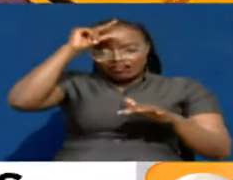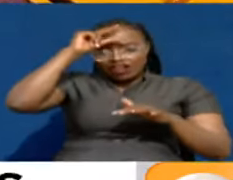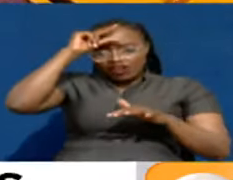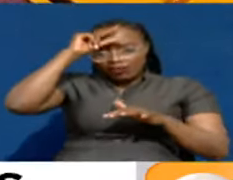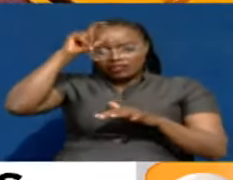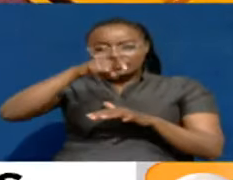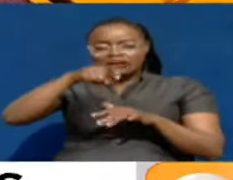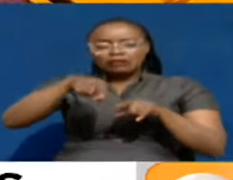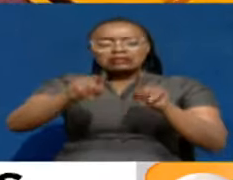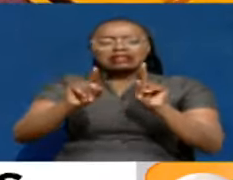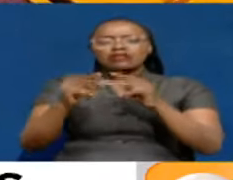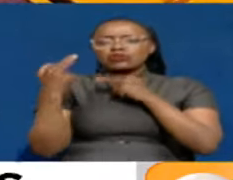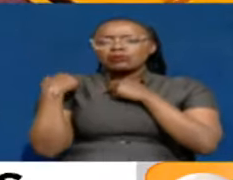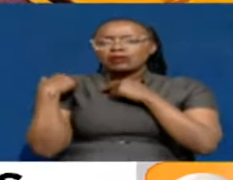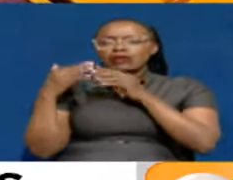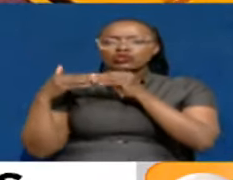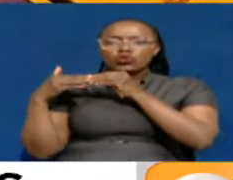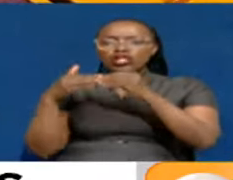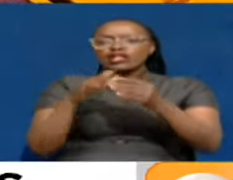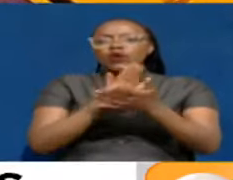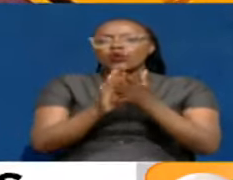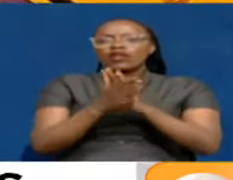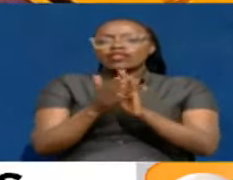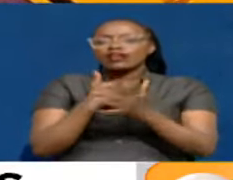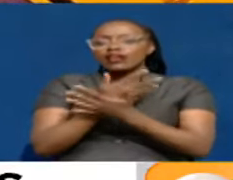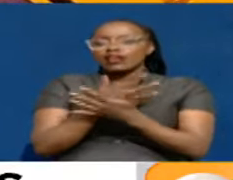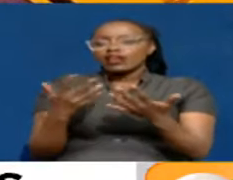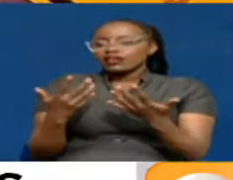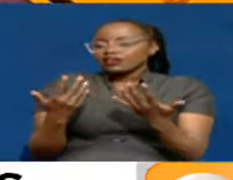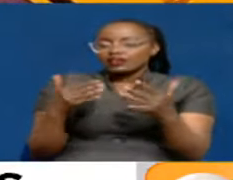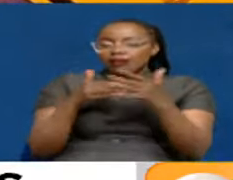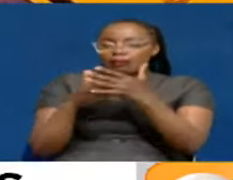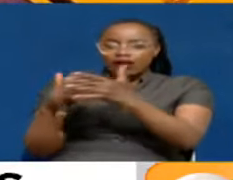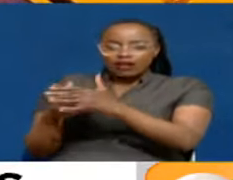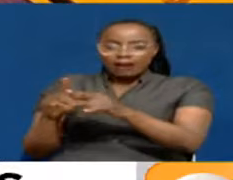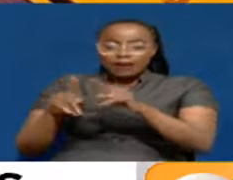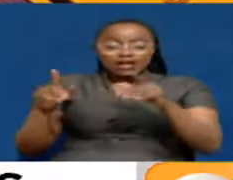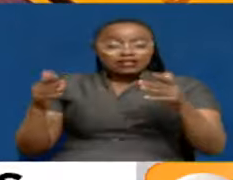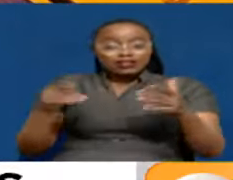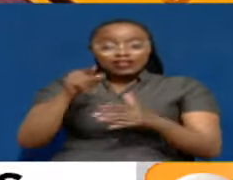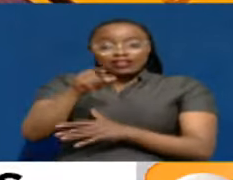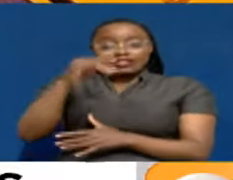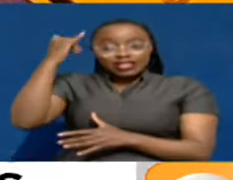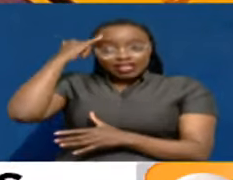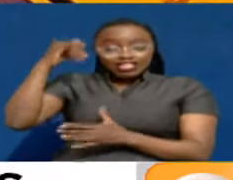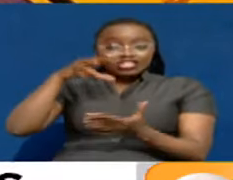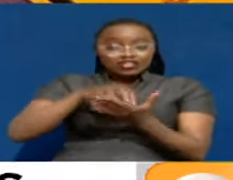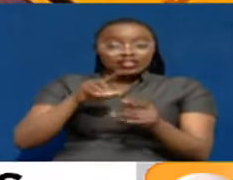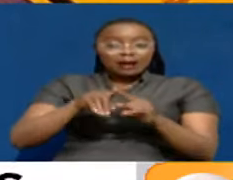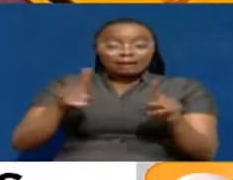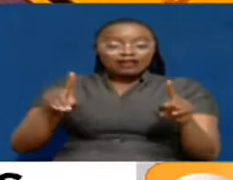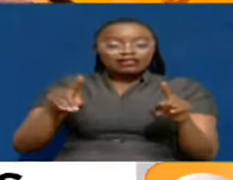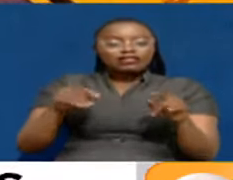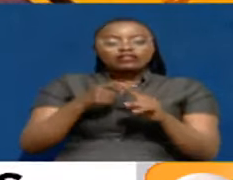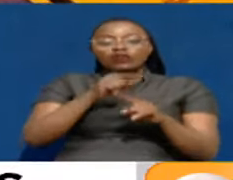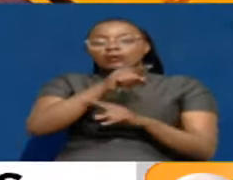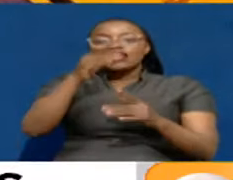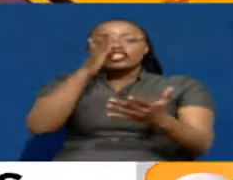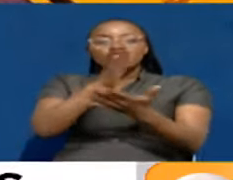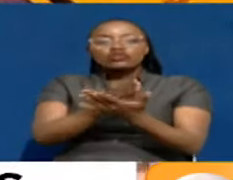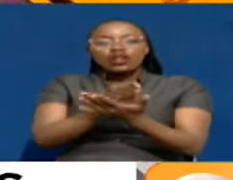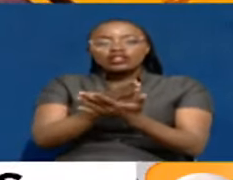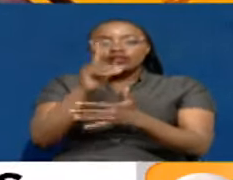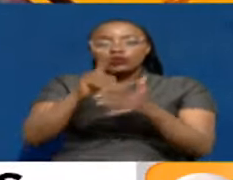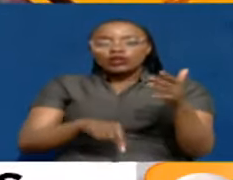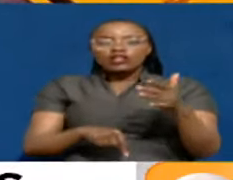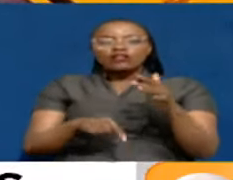government of the day should be able to govern without any inhibitions. However, that is the ideal situation. Kwa ground, reality ni